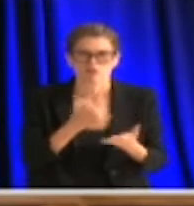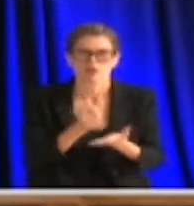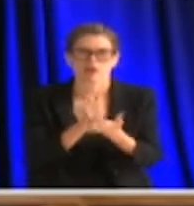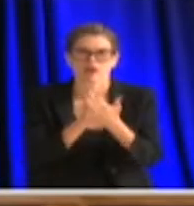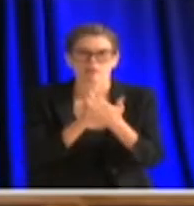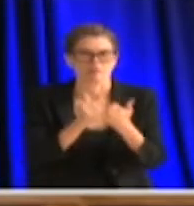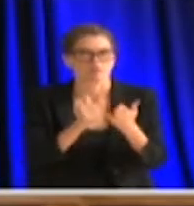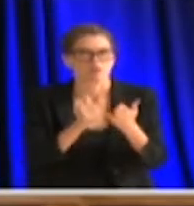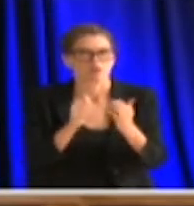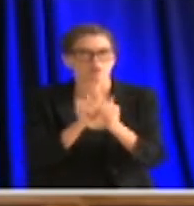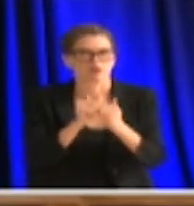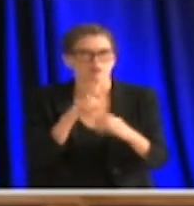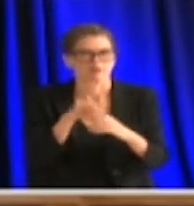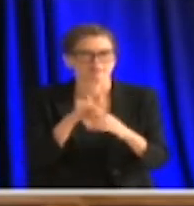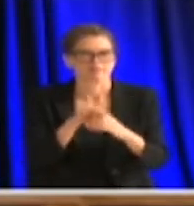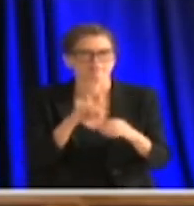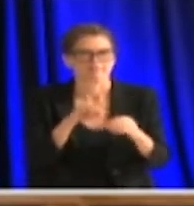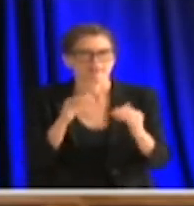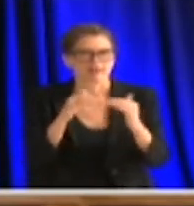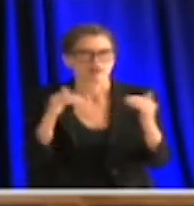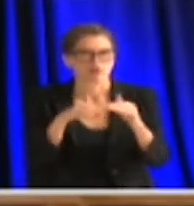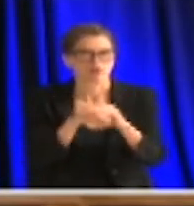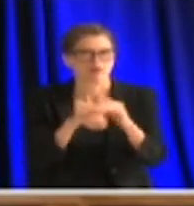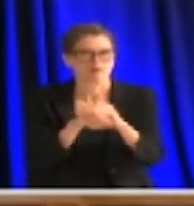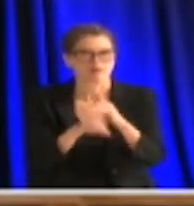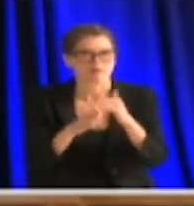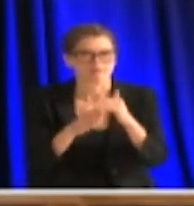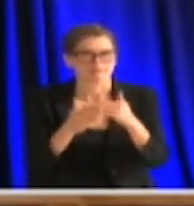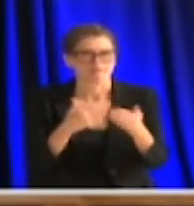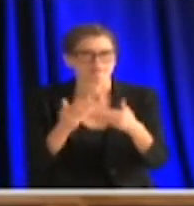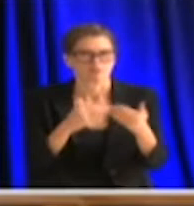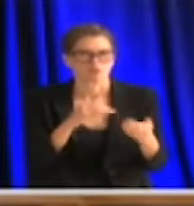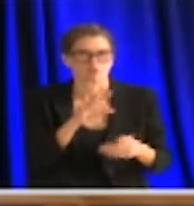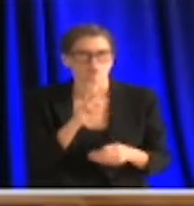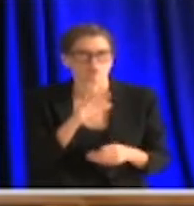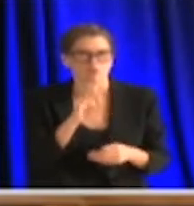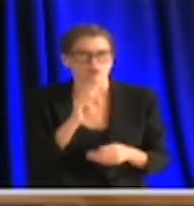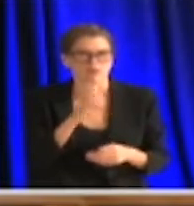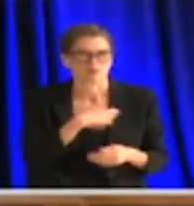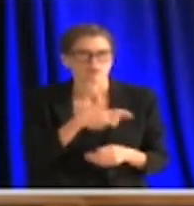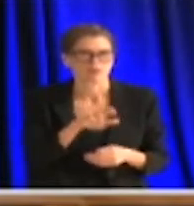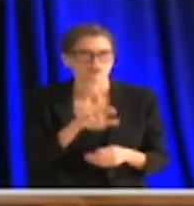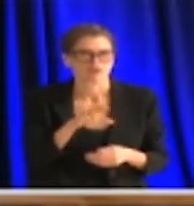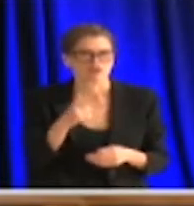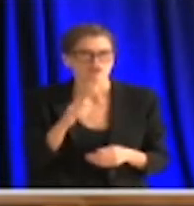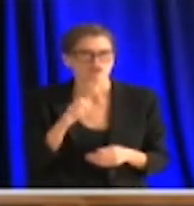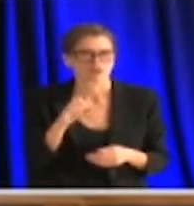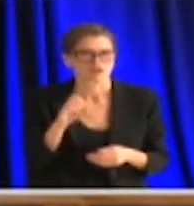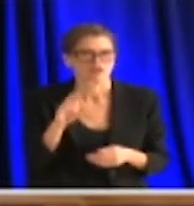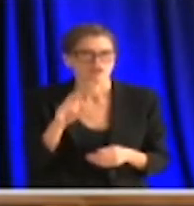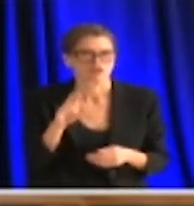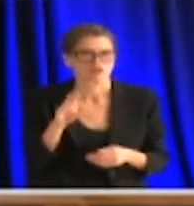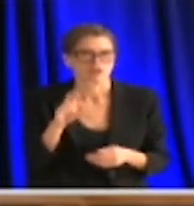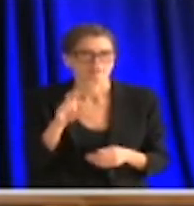equal access to the ballot for all, regardless of race, gender, religion, how you vote, or where you